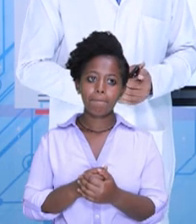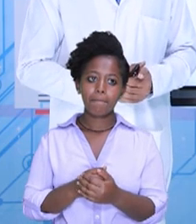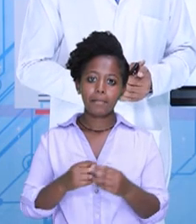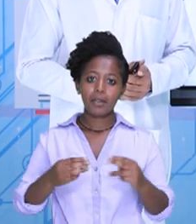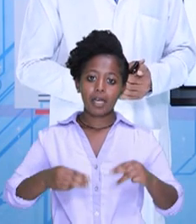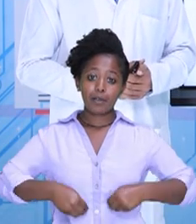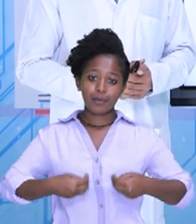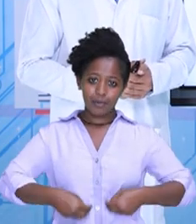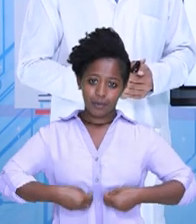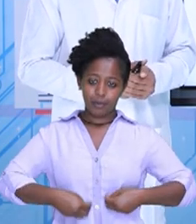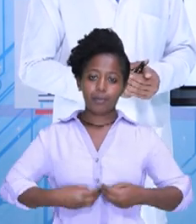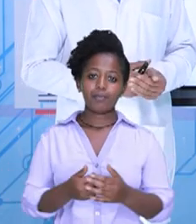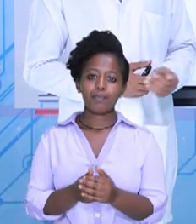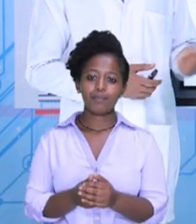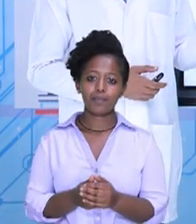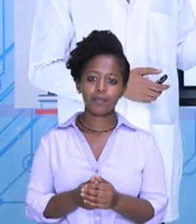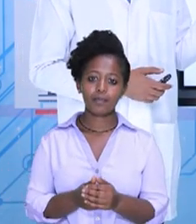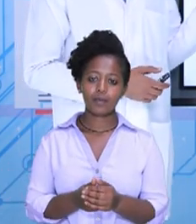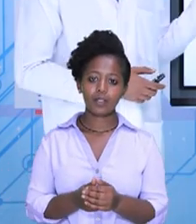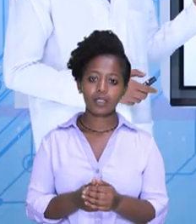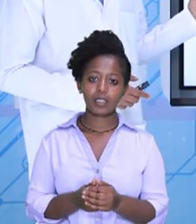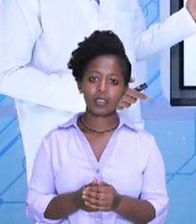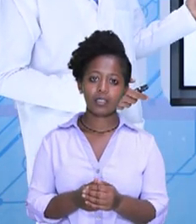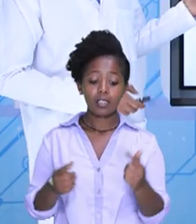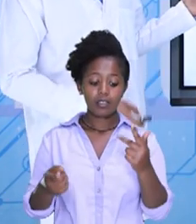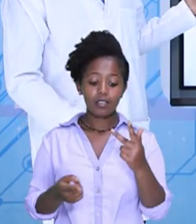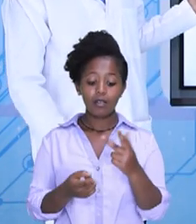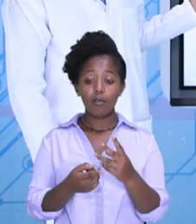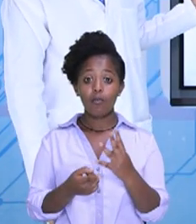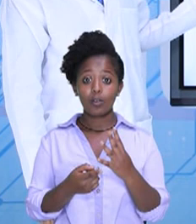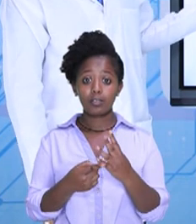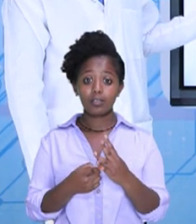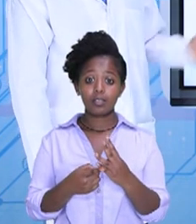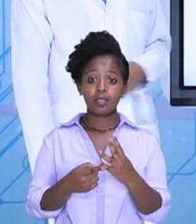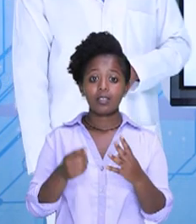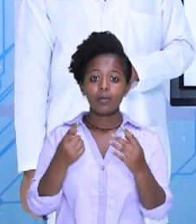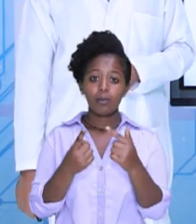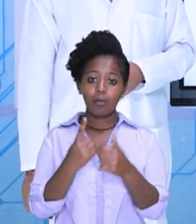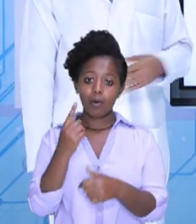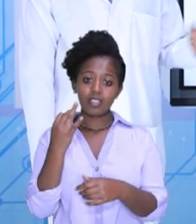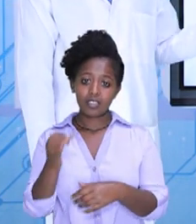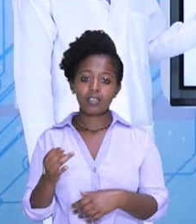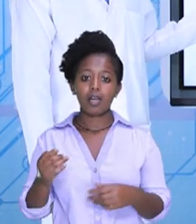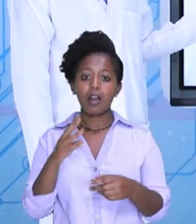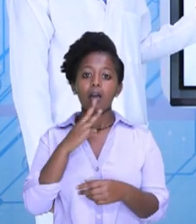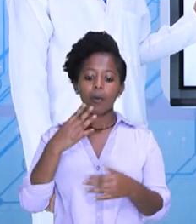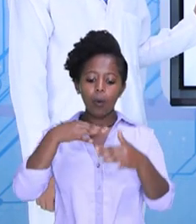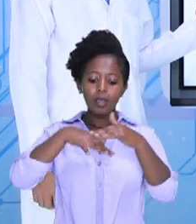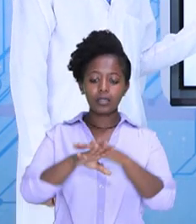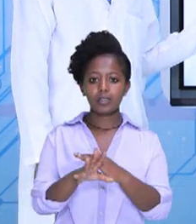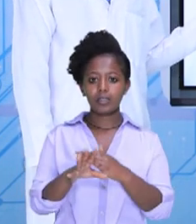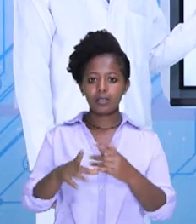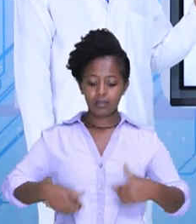the apes. The fourth one is aquatic animals.